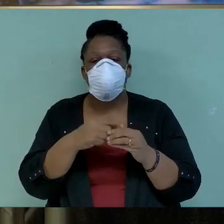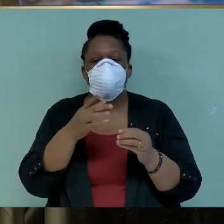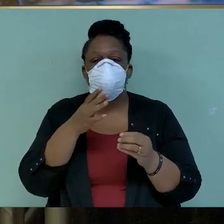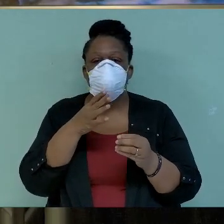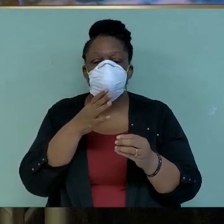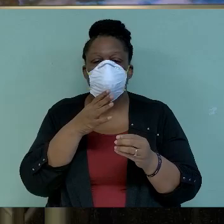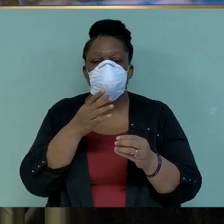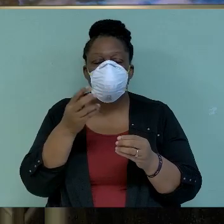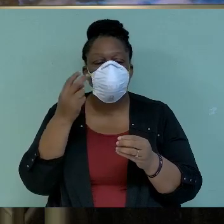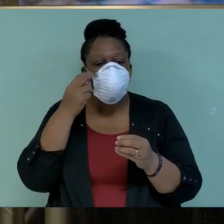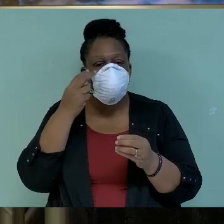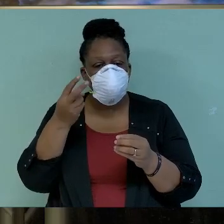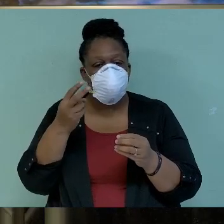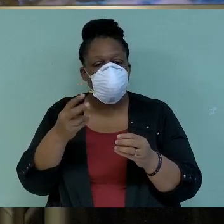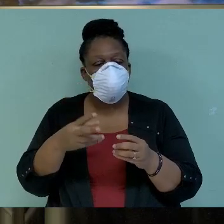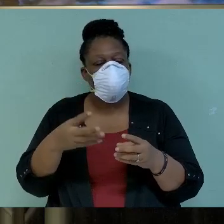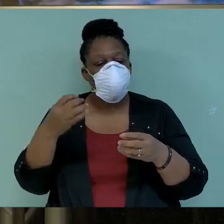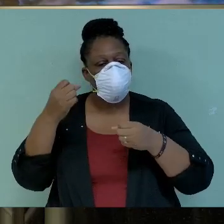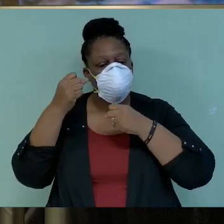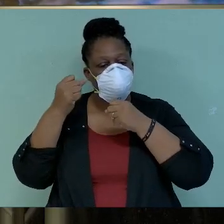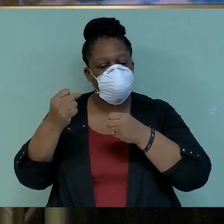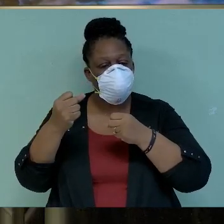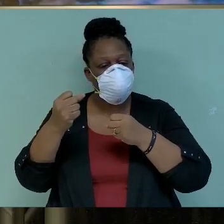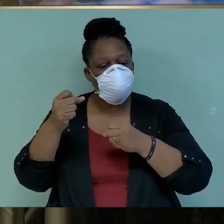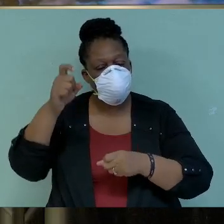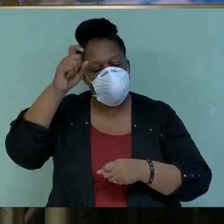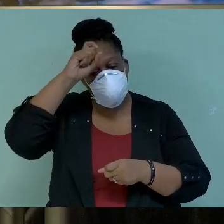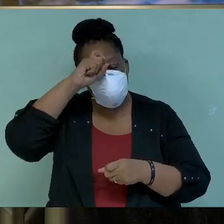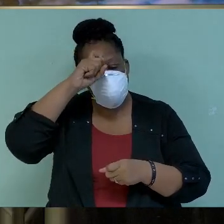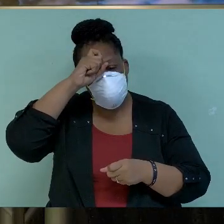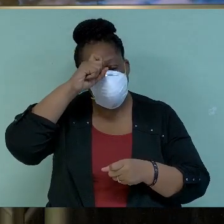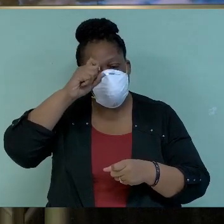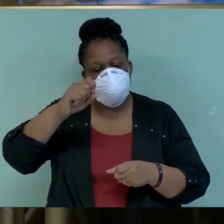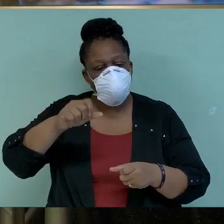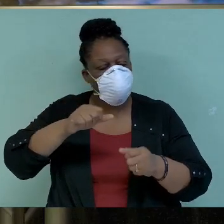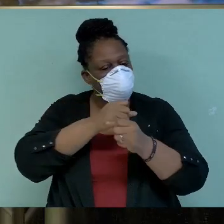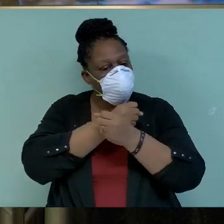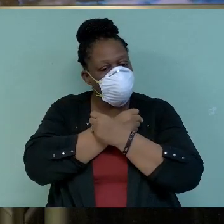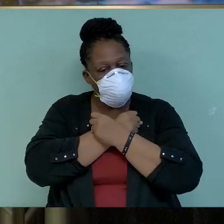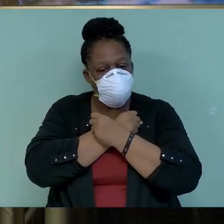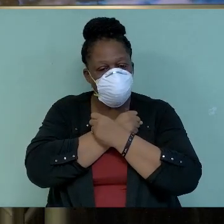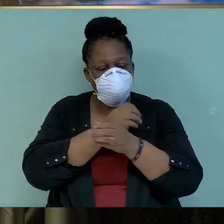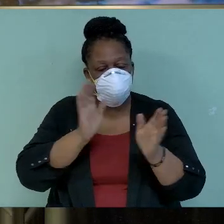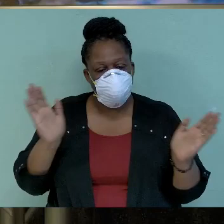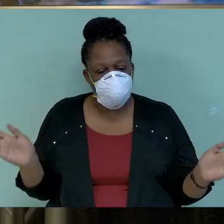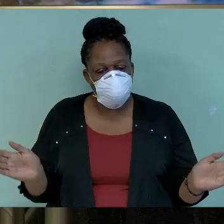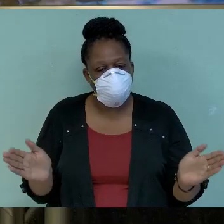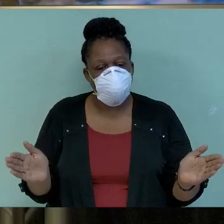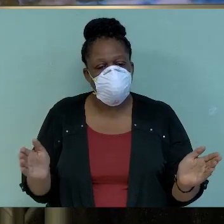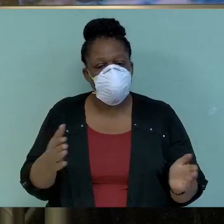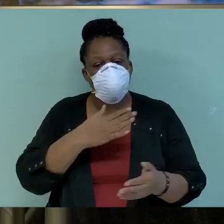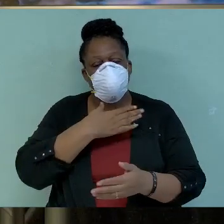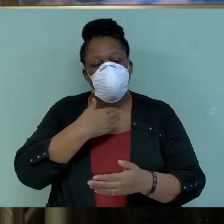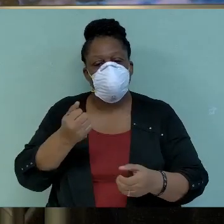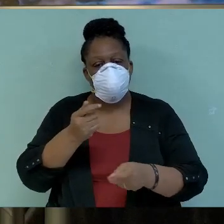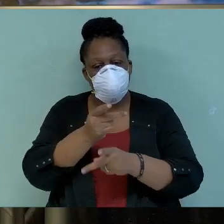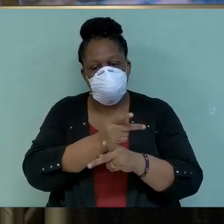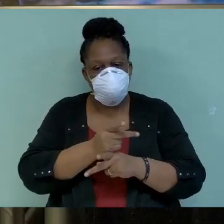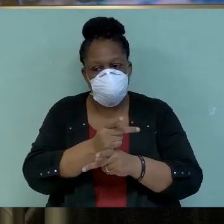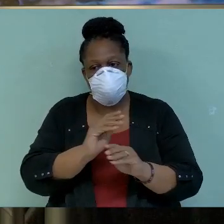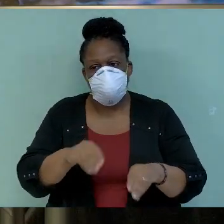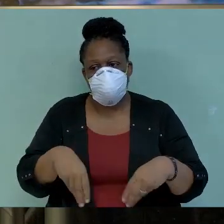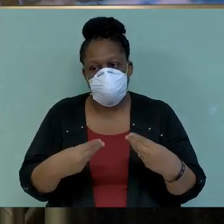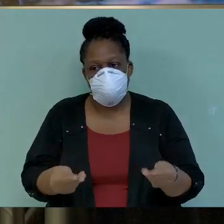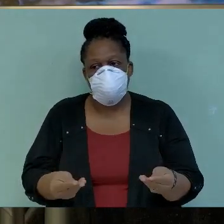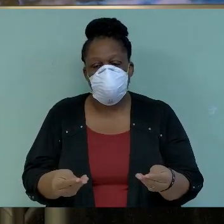strength, wisdom, unconditional love, encouragement, and caregiving. This